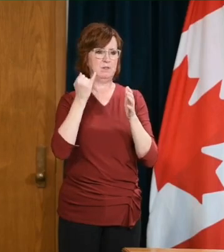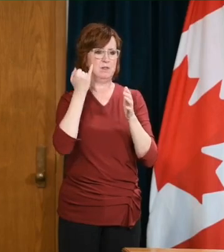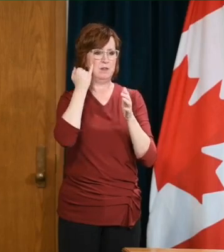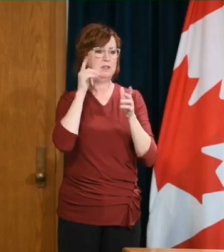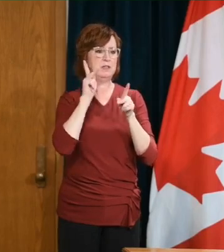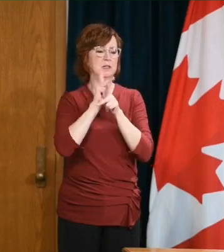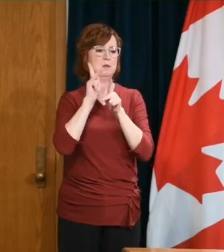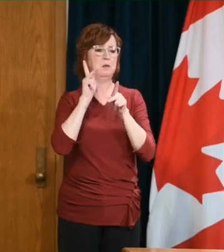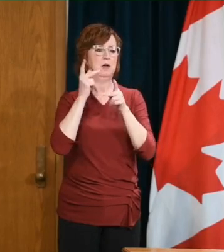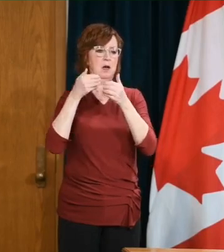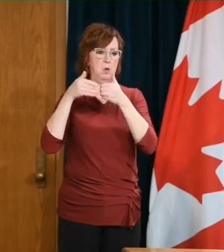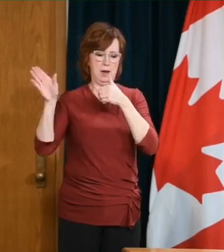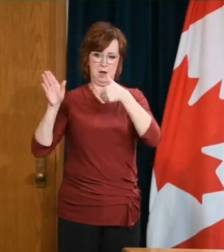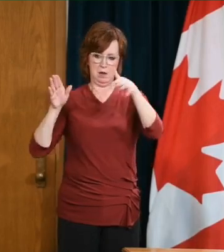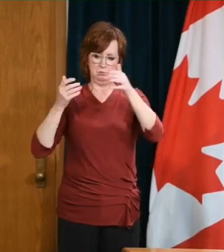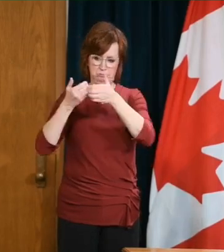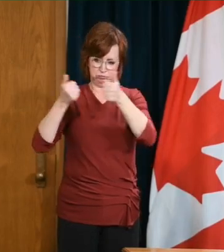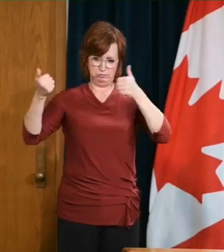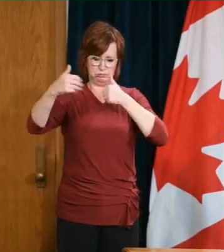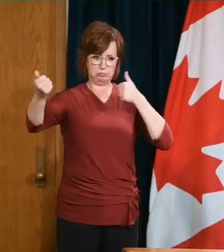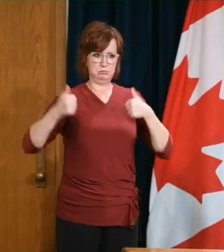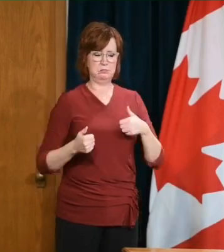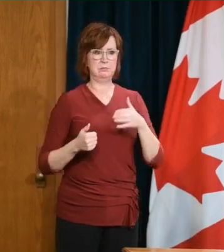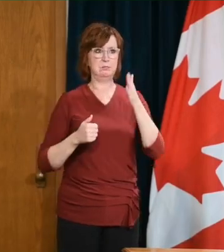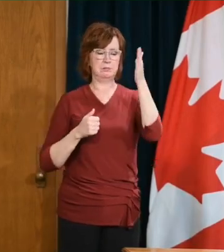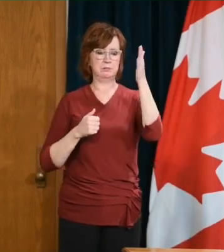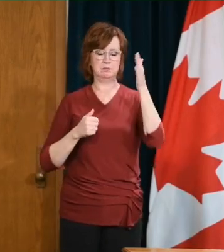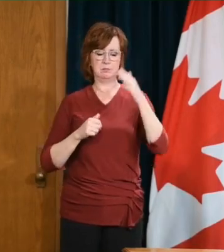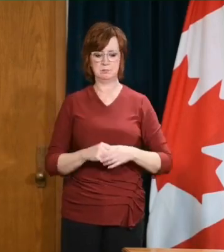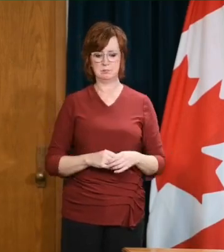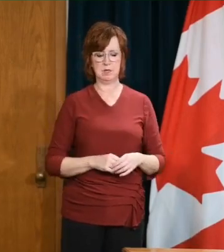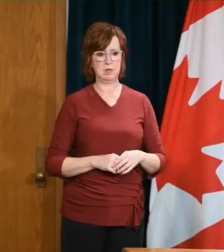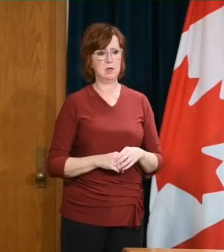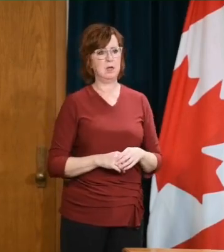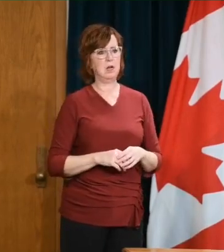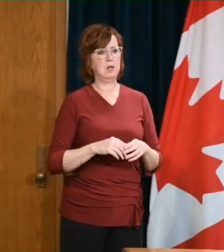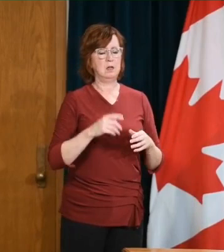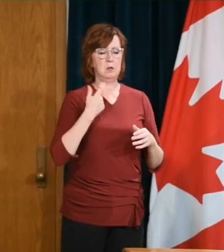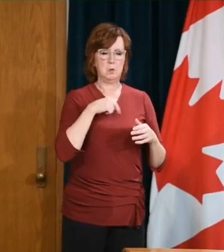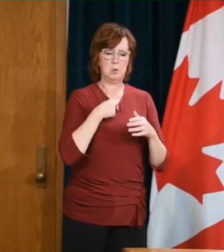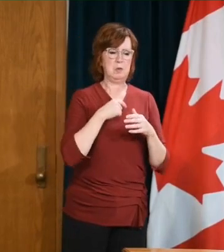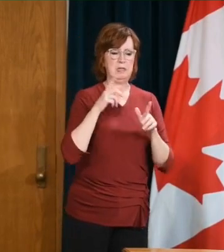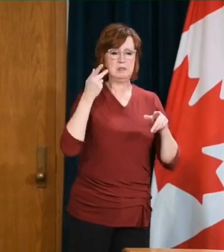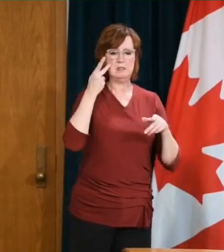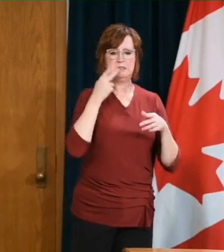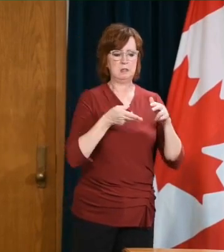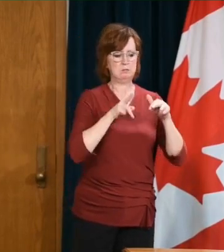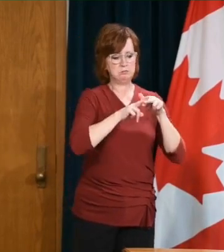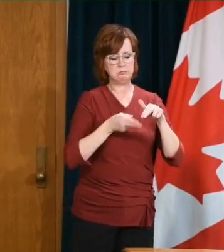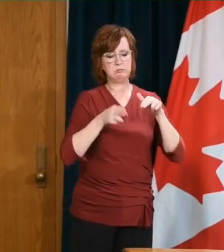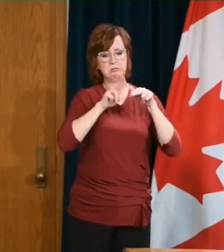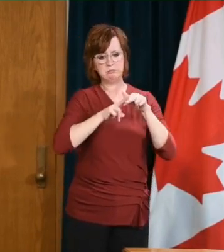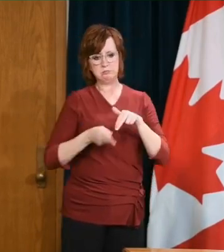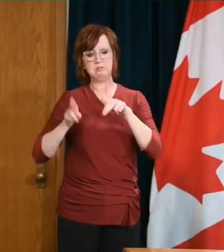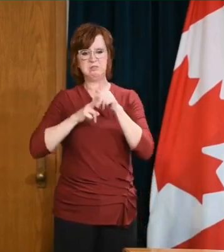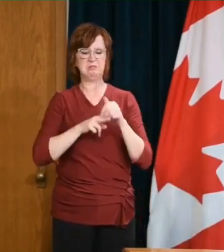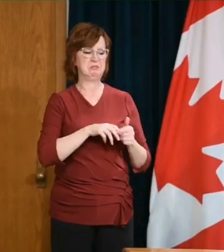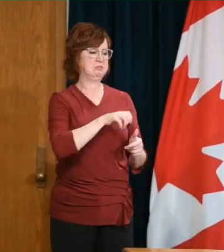numbers as far as infections daily, in the range of 10, a little bit higher, a little bit lower. We haven't seen a big spike for a few